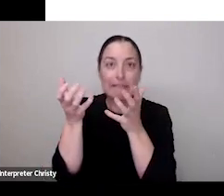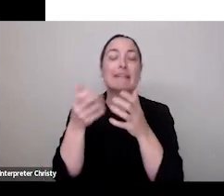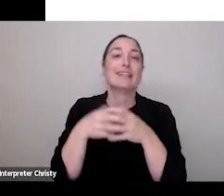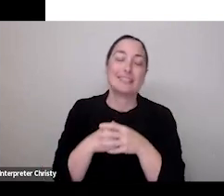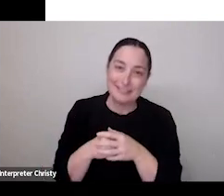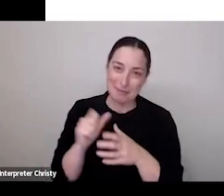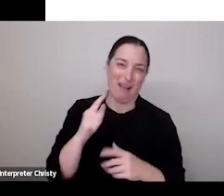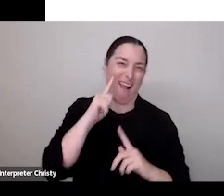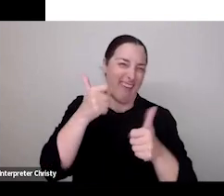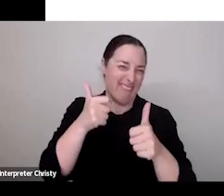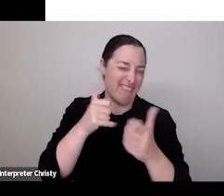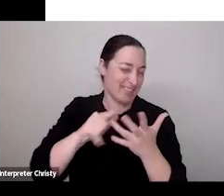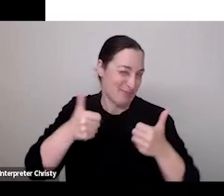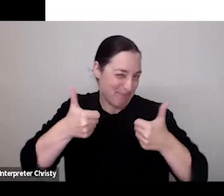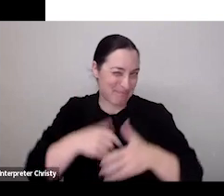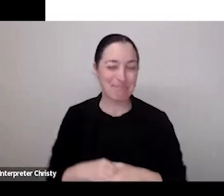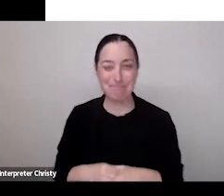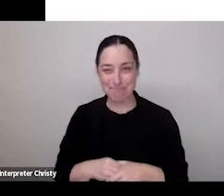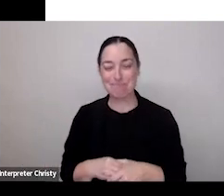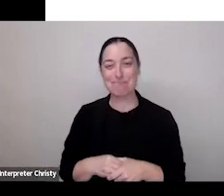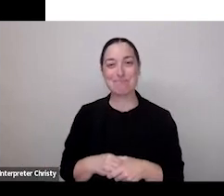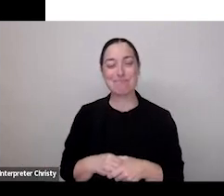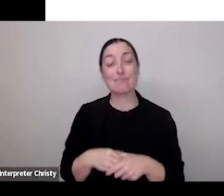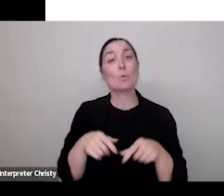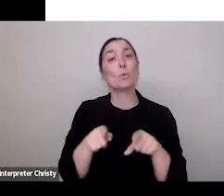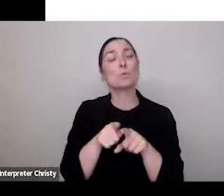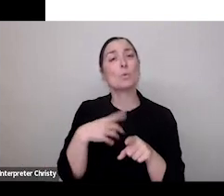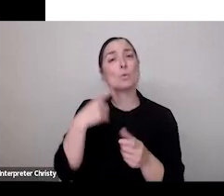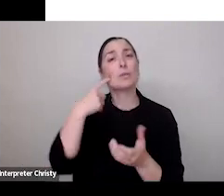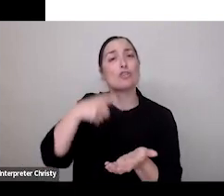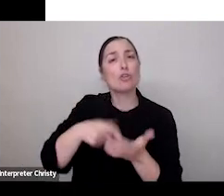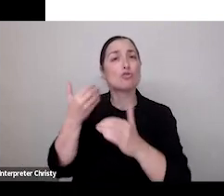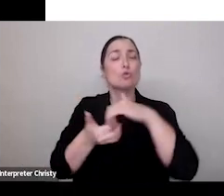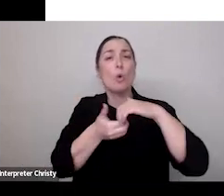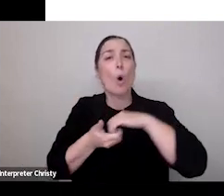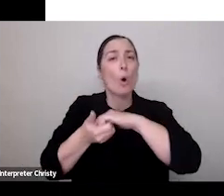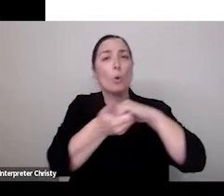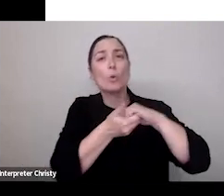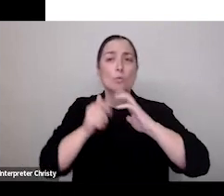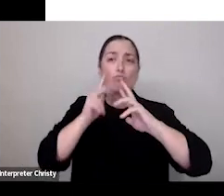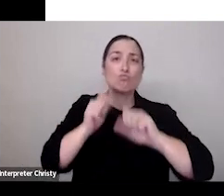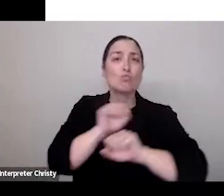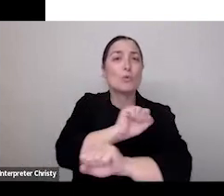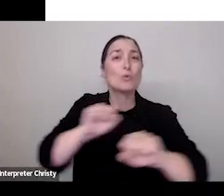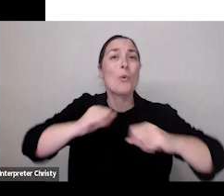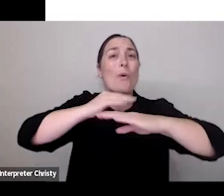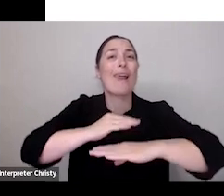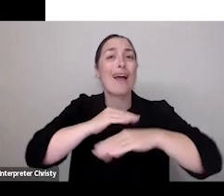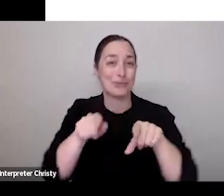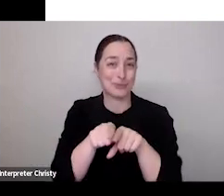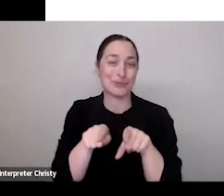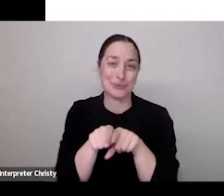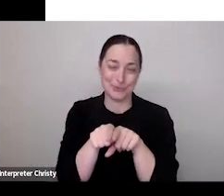but I love it, so here we are. I would also like to acknowledge the traditional owners on the various lands on which you're all joining us from